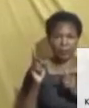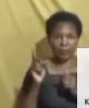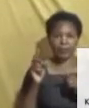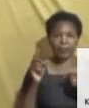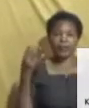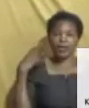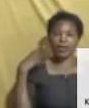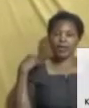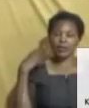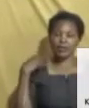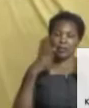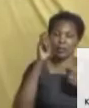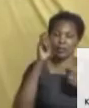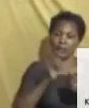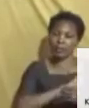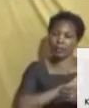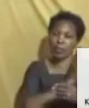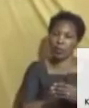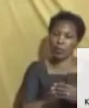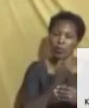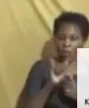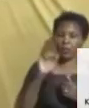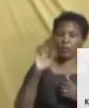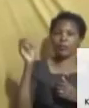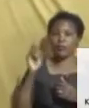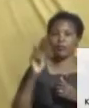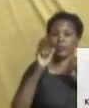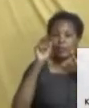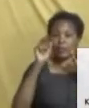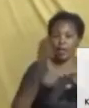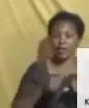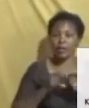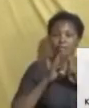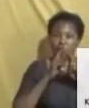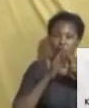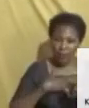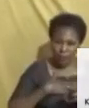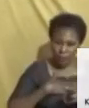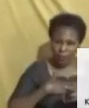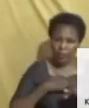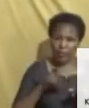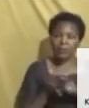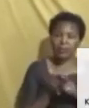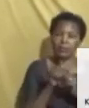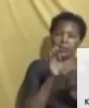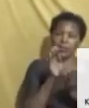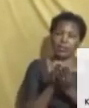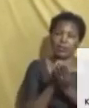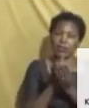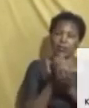exercises the executive authority of the Republic to respect, uphold, and safeguard the Constitution.